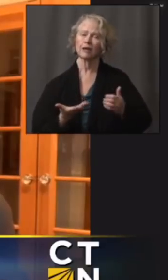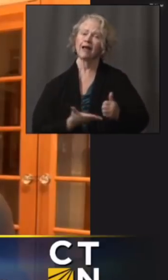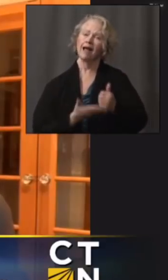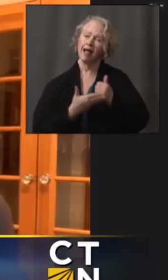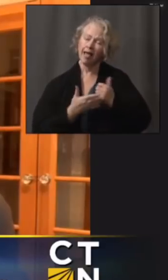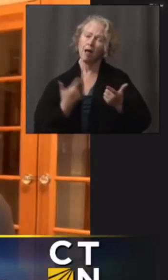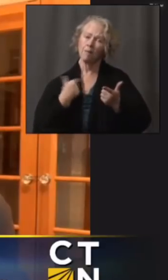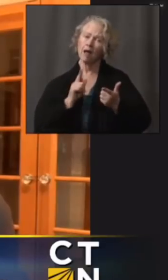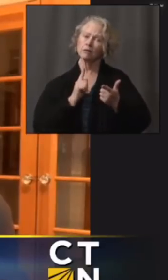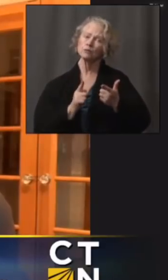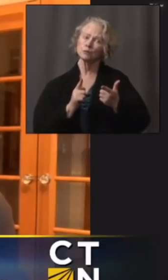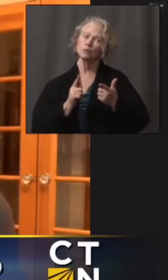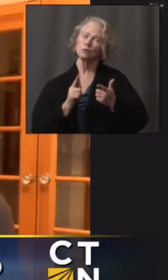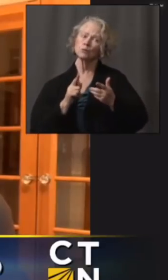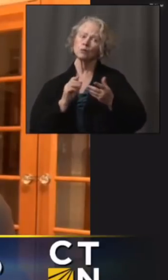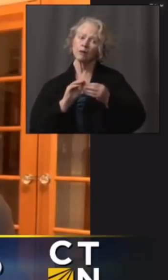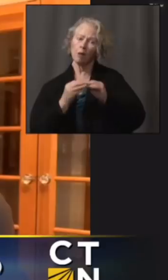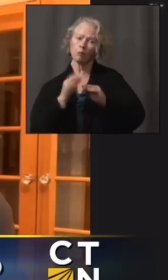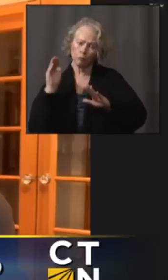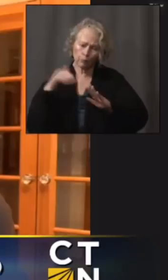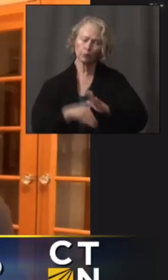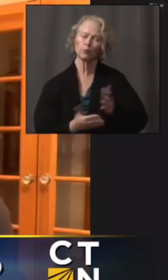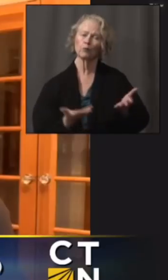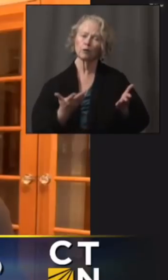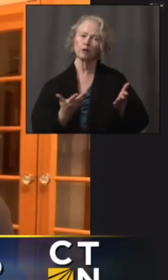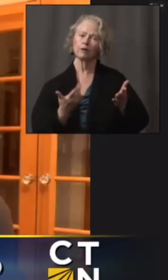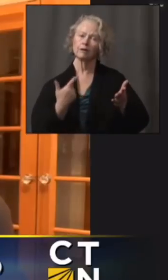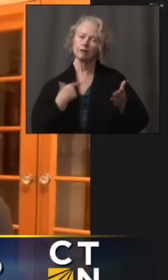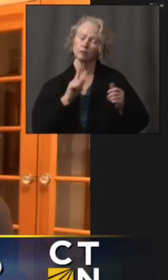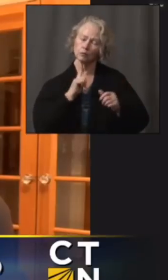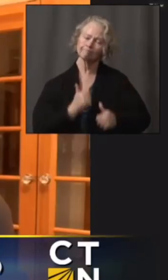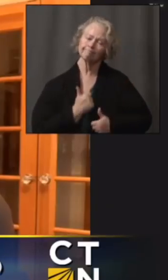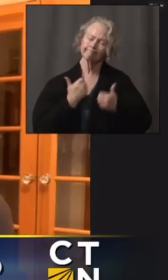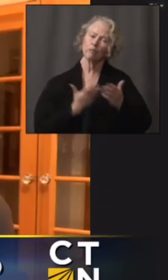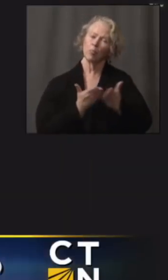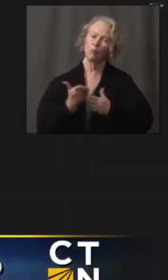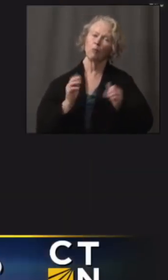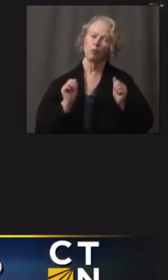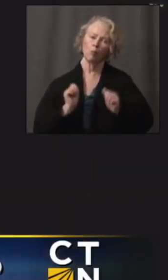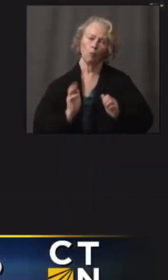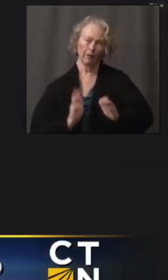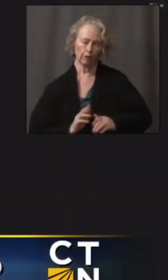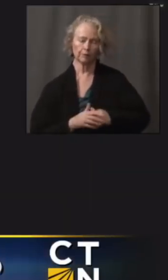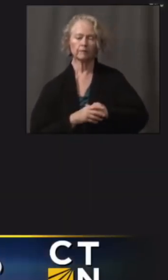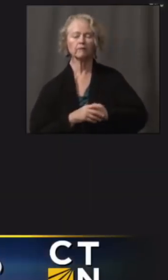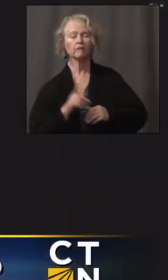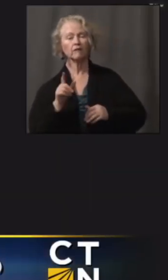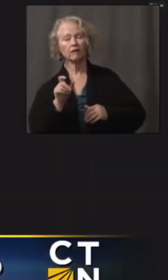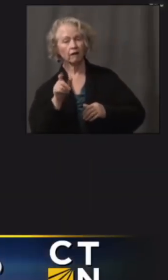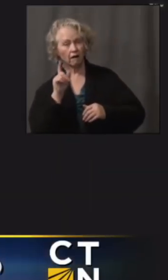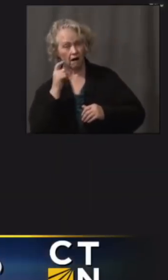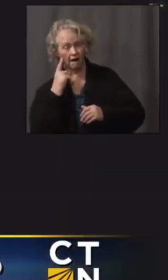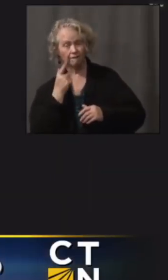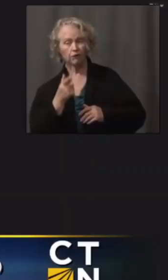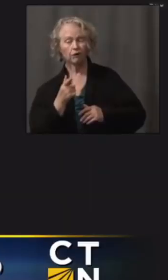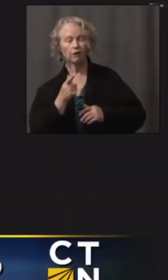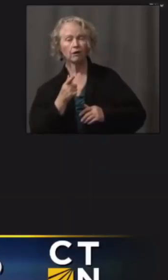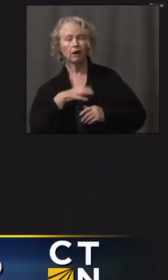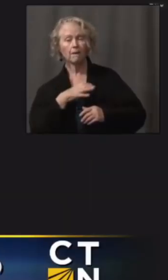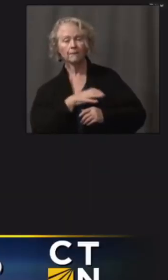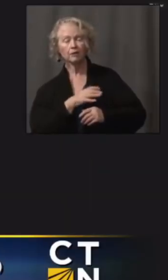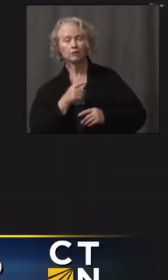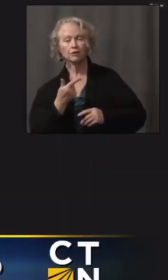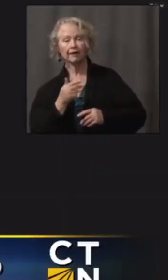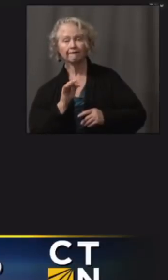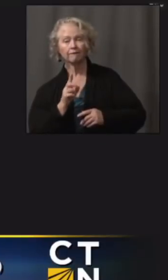the curve and get through this winter to the vaccine period. And maybe the governor and Commissioner Gifford could comment on